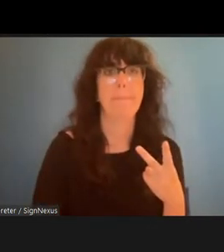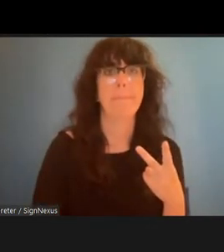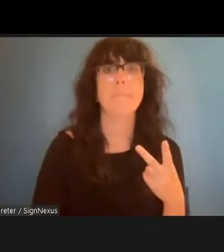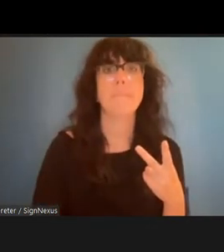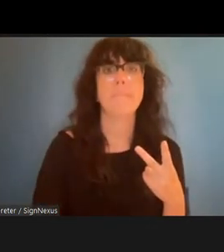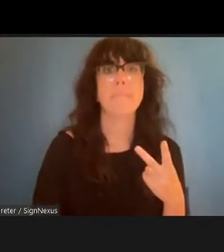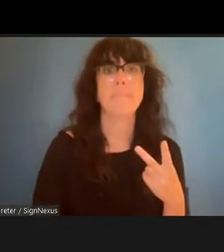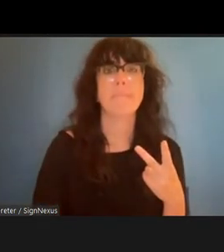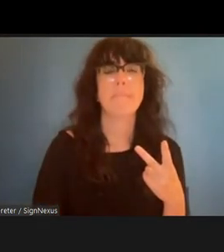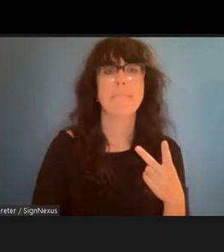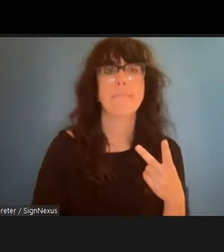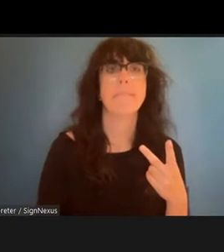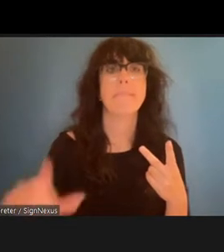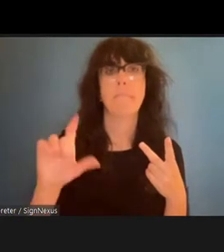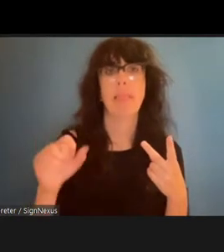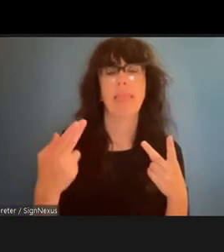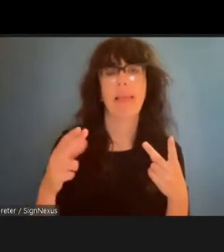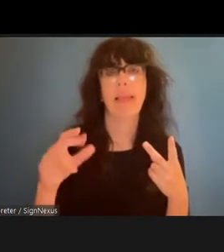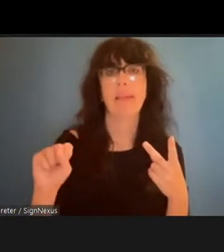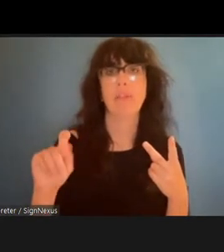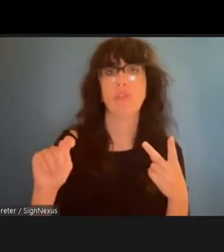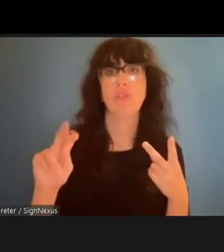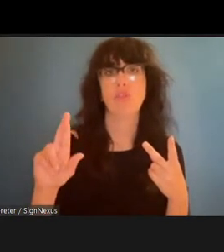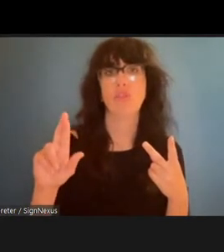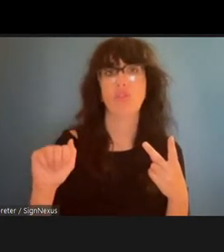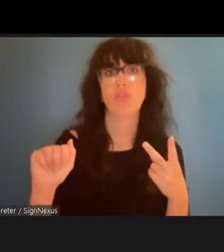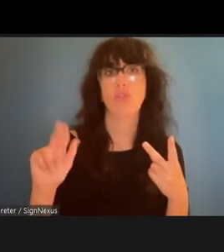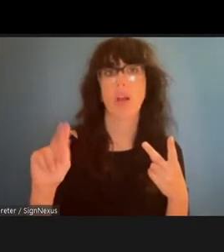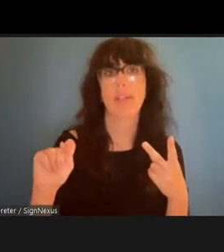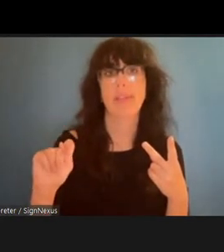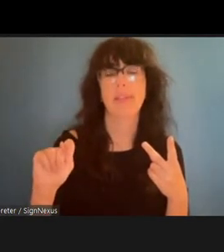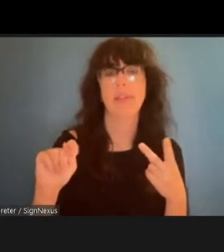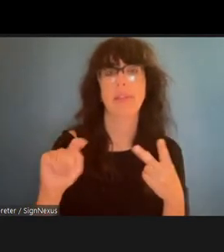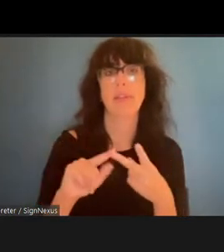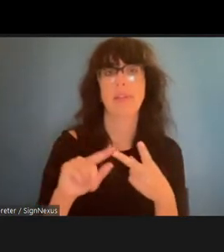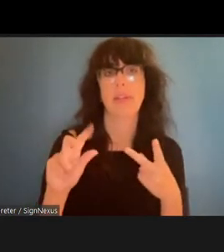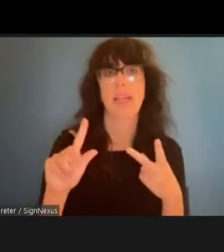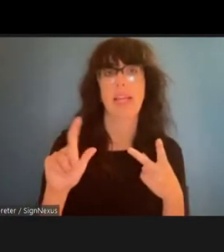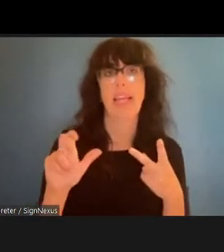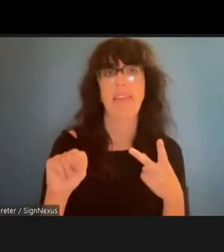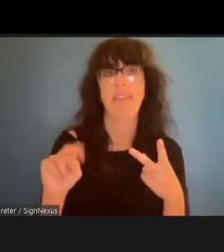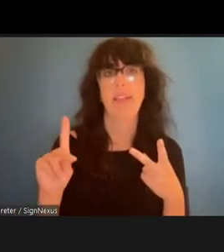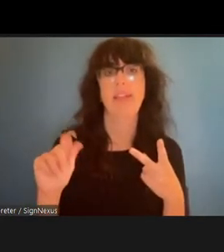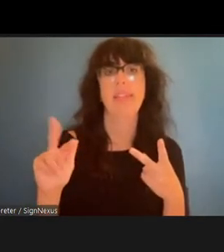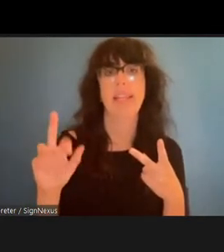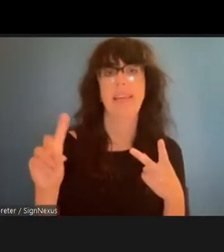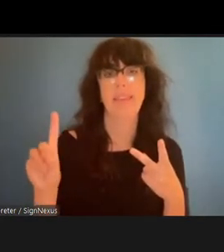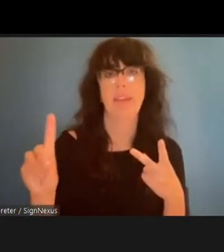the next speaker is leah strzok followed by evelyn david